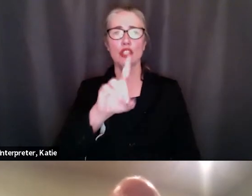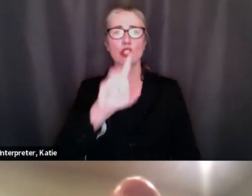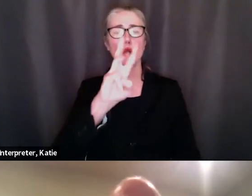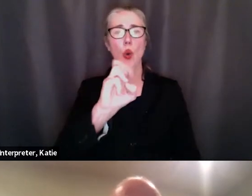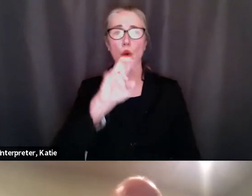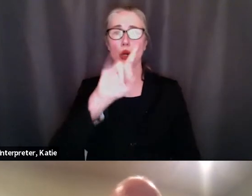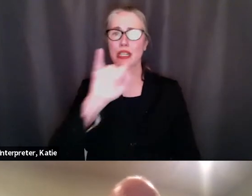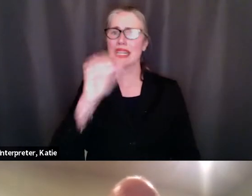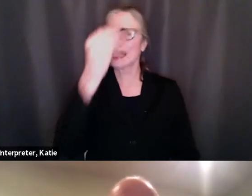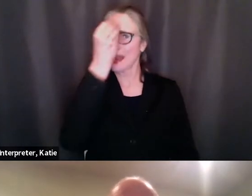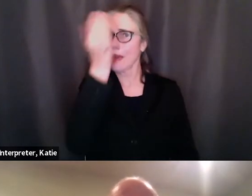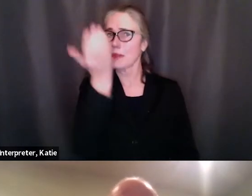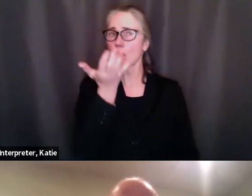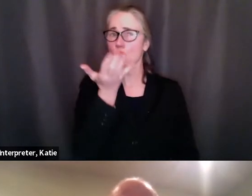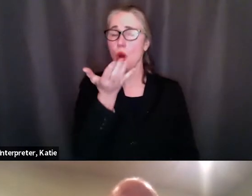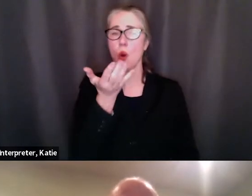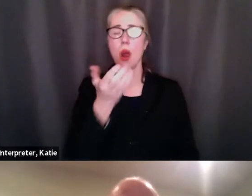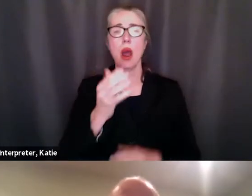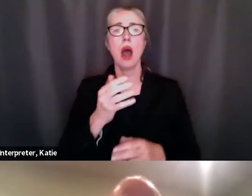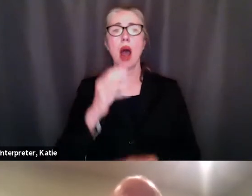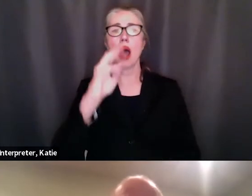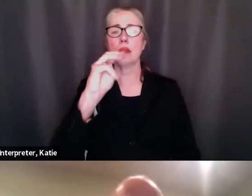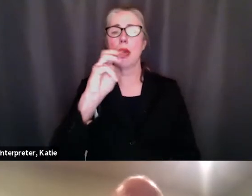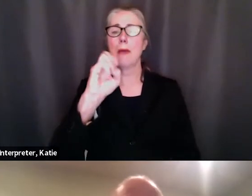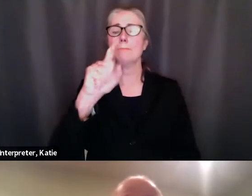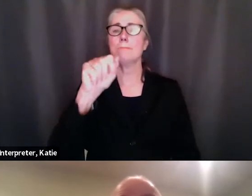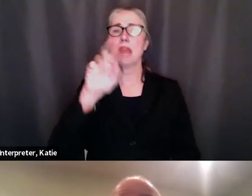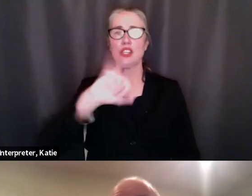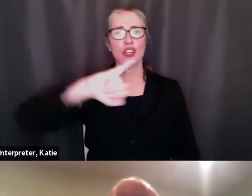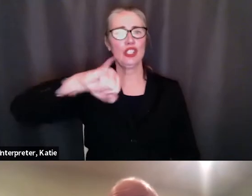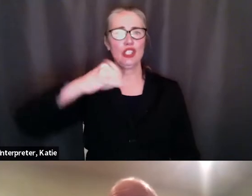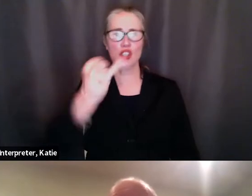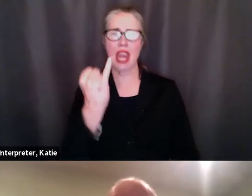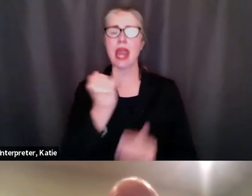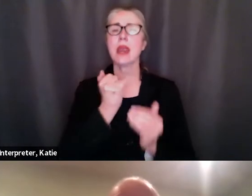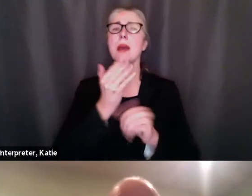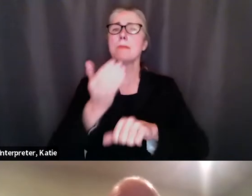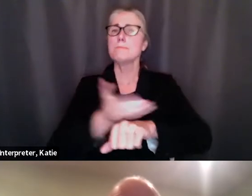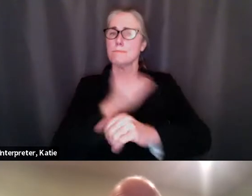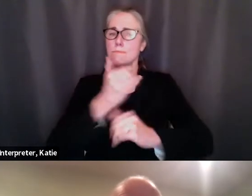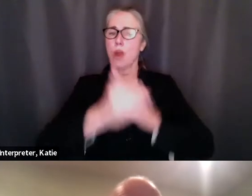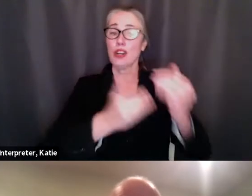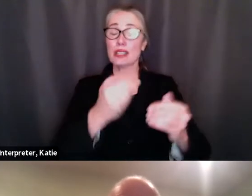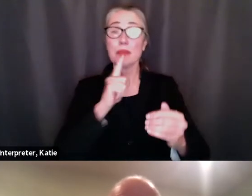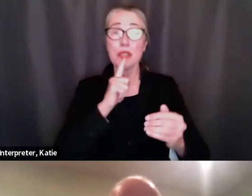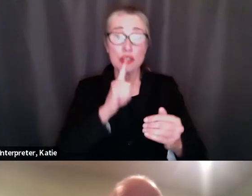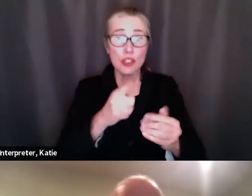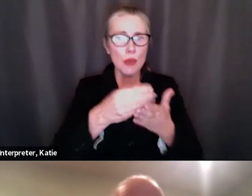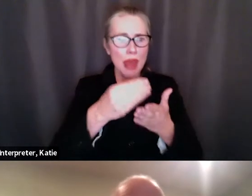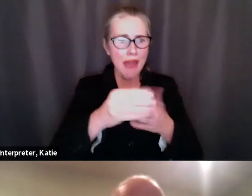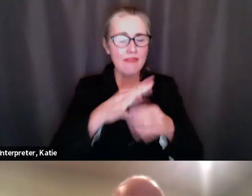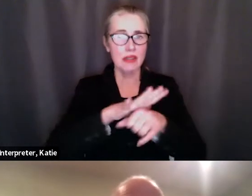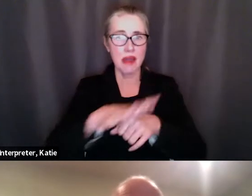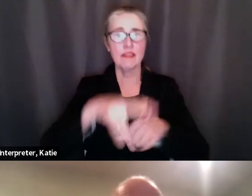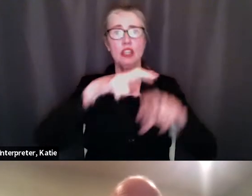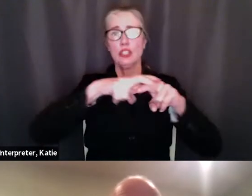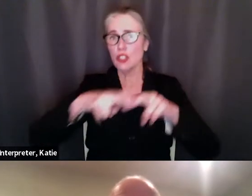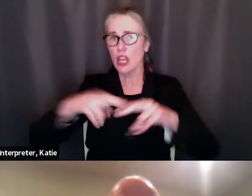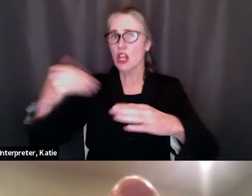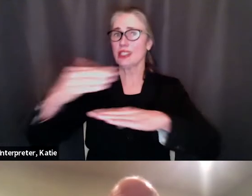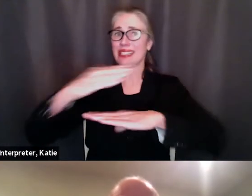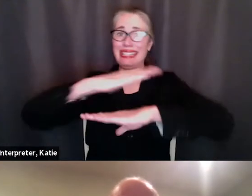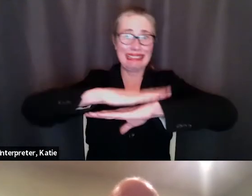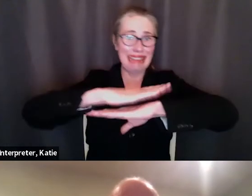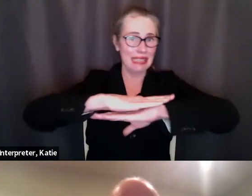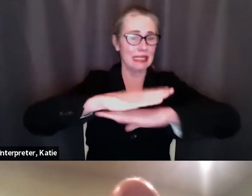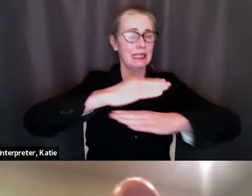informed on our measure j progress right now he and i are making sure we have the classroom furniture needed such as desks and chairs there